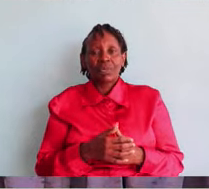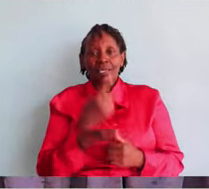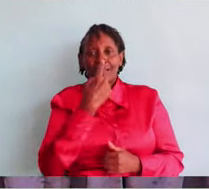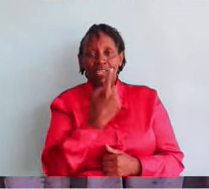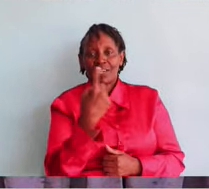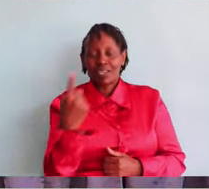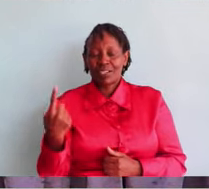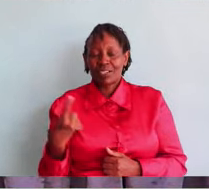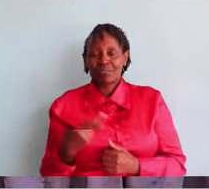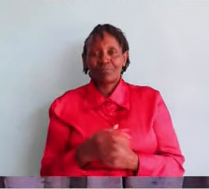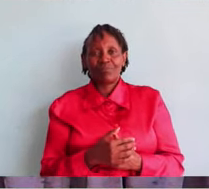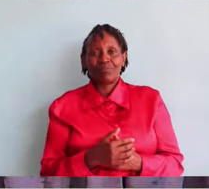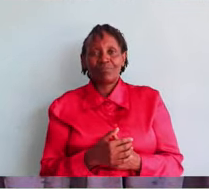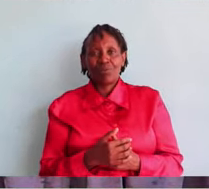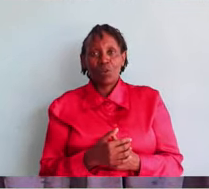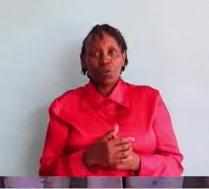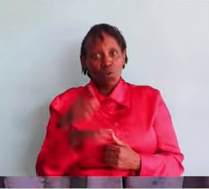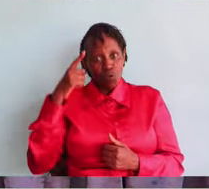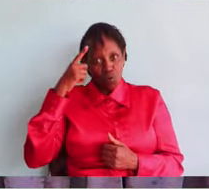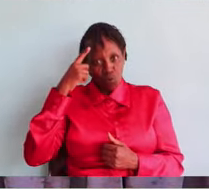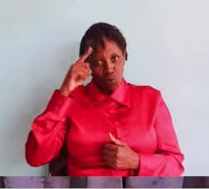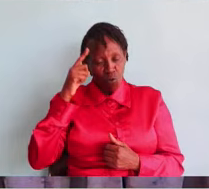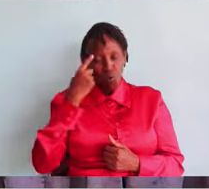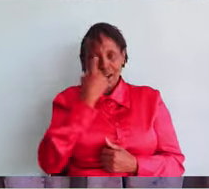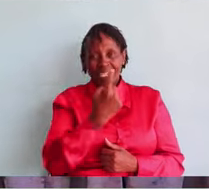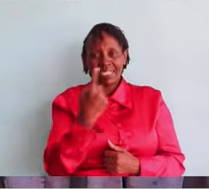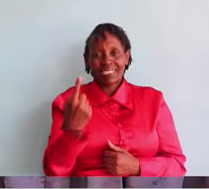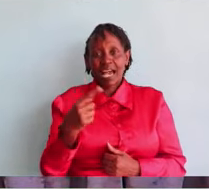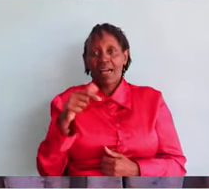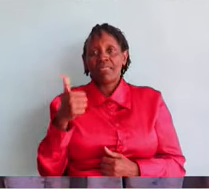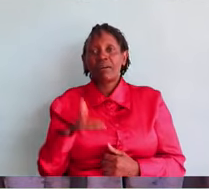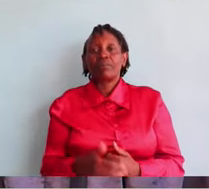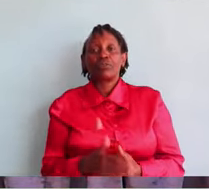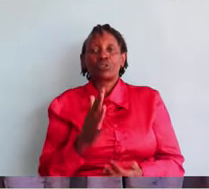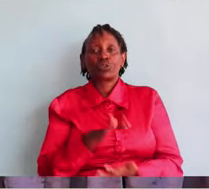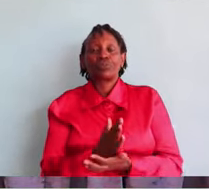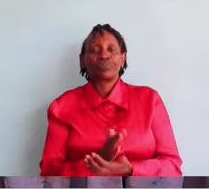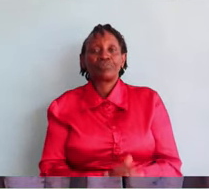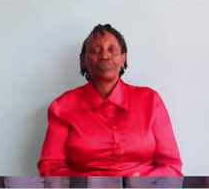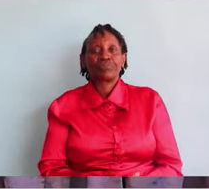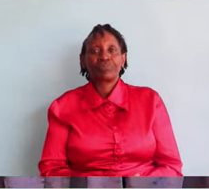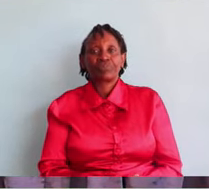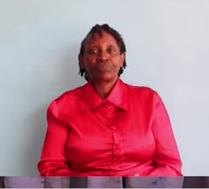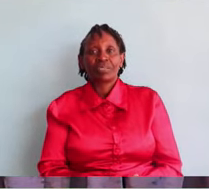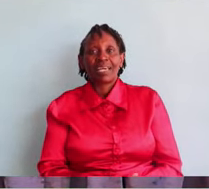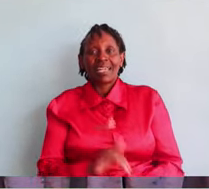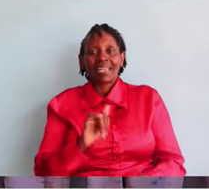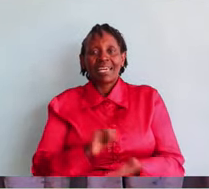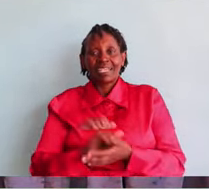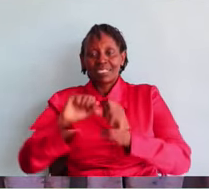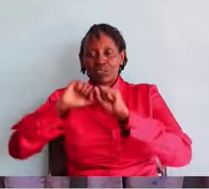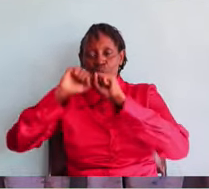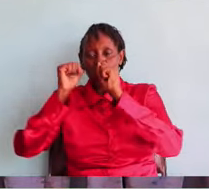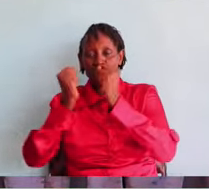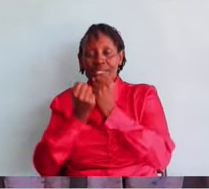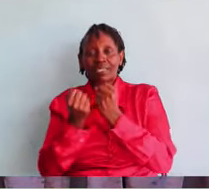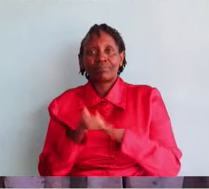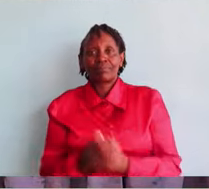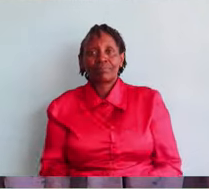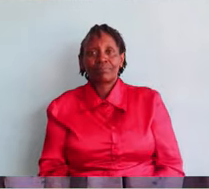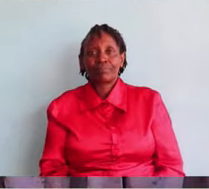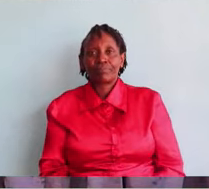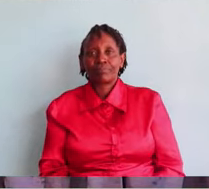one for each other. See, Dio? That's community. Now, at this point,